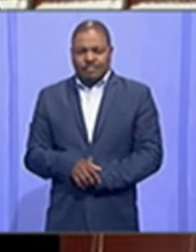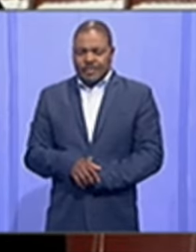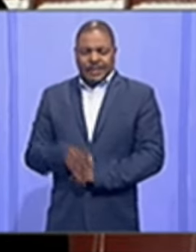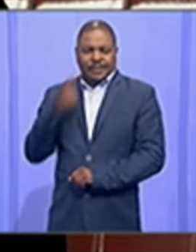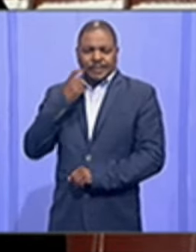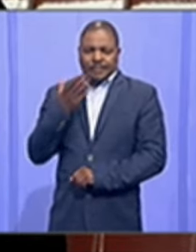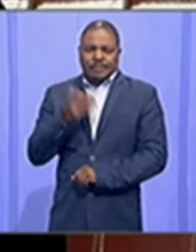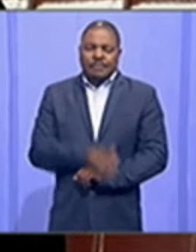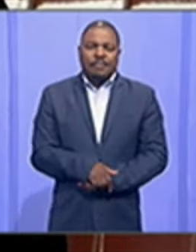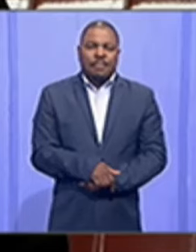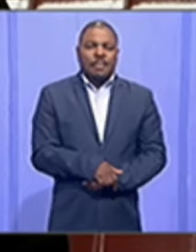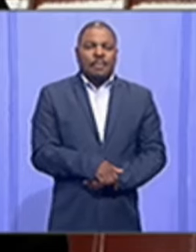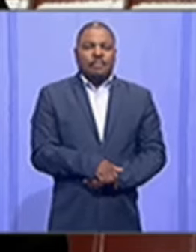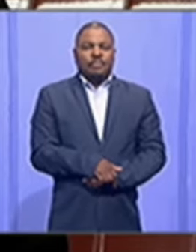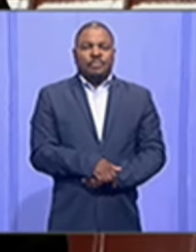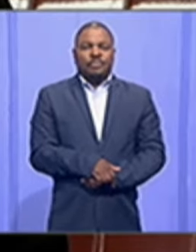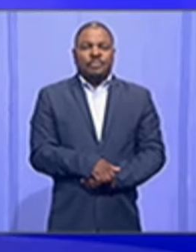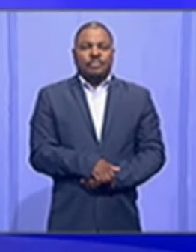simple.